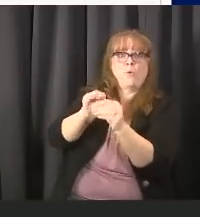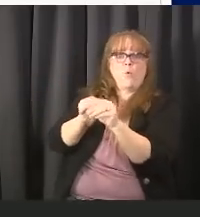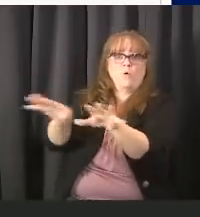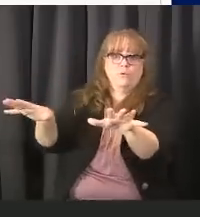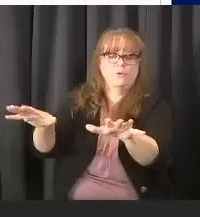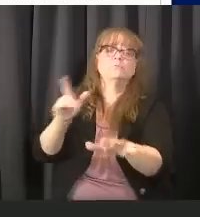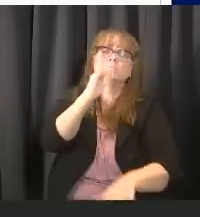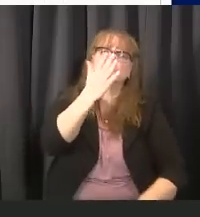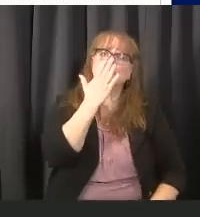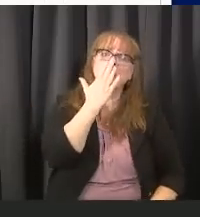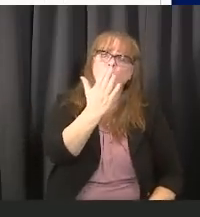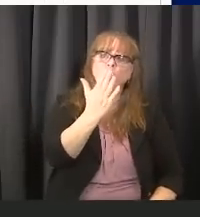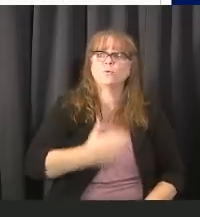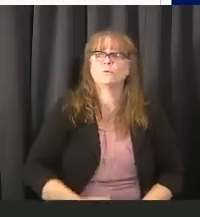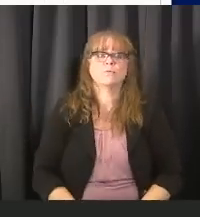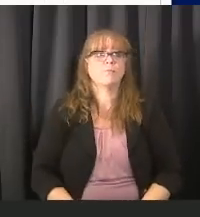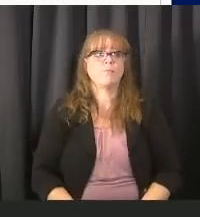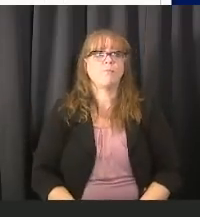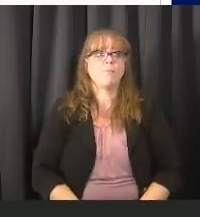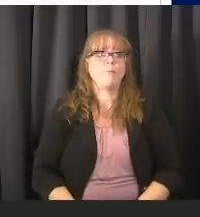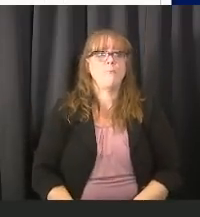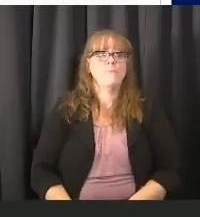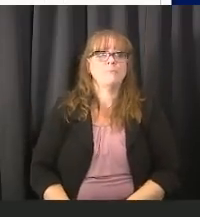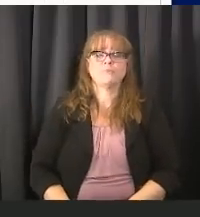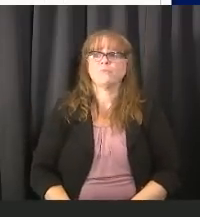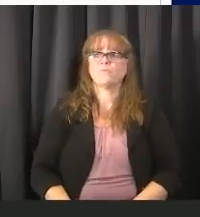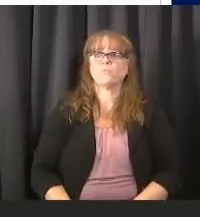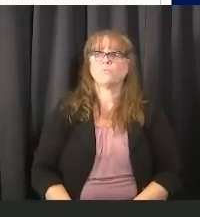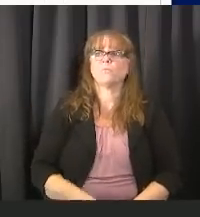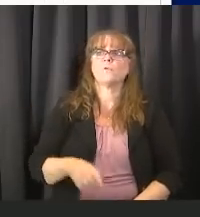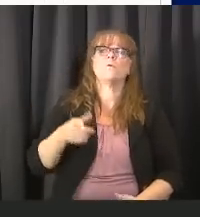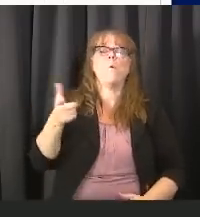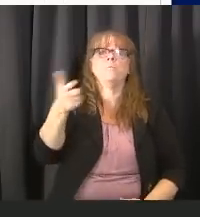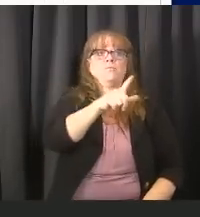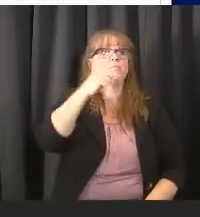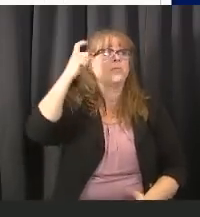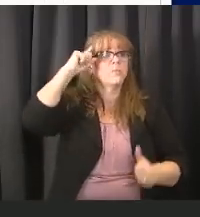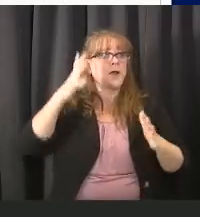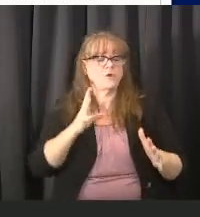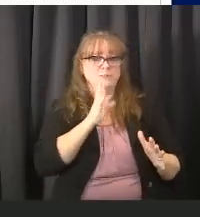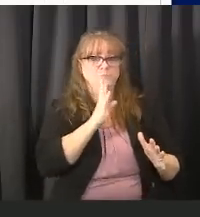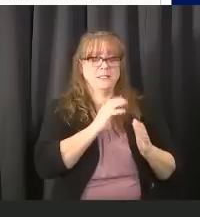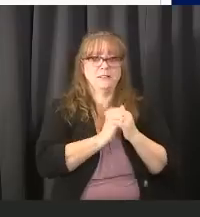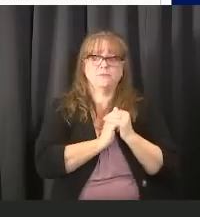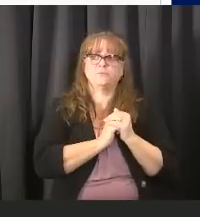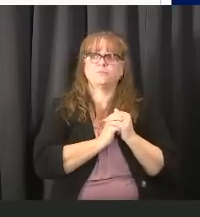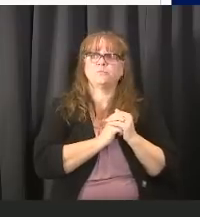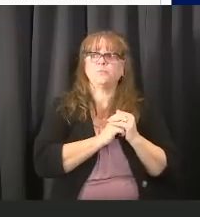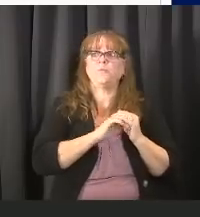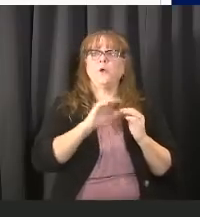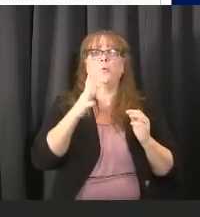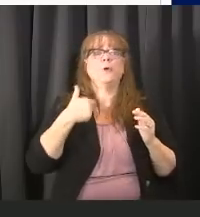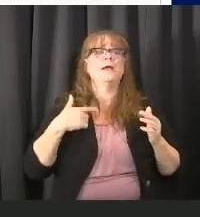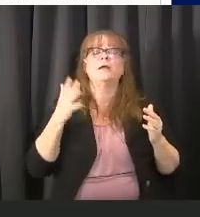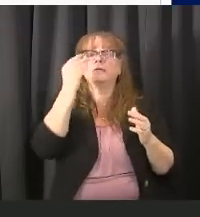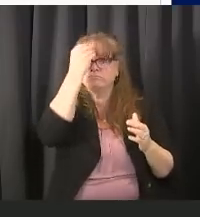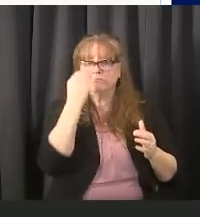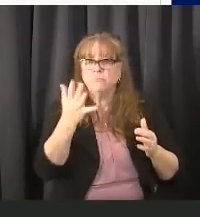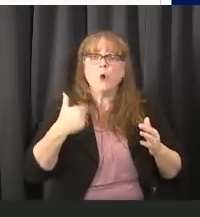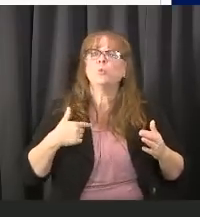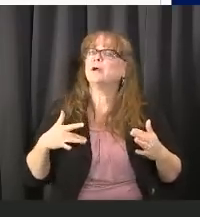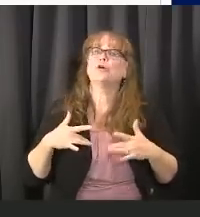Thank you, and we're and we're thrilled, Peter, that within a few days you'll be able to accept signups from the general public